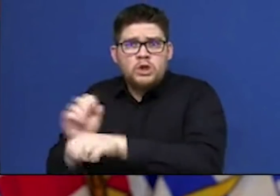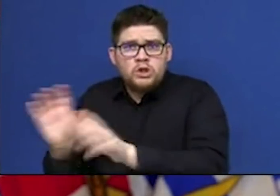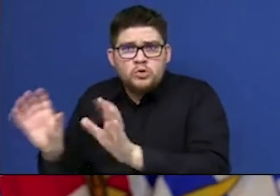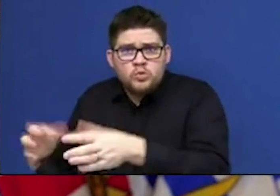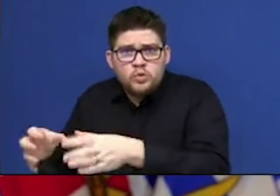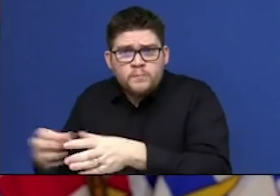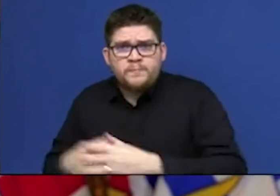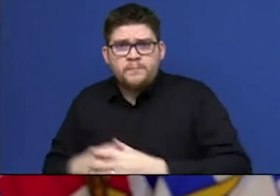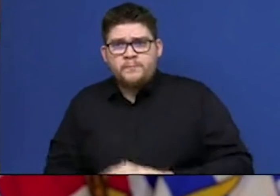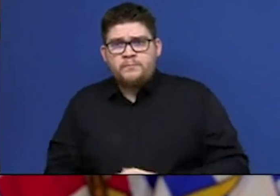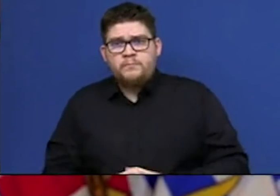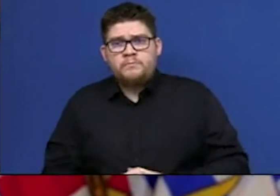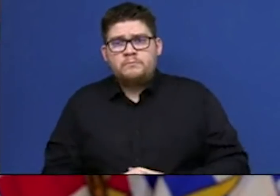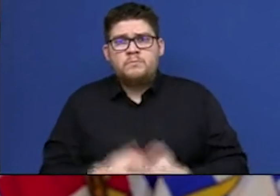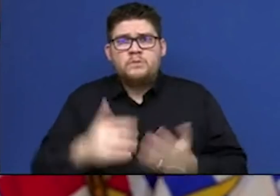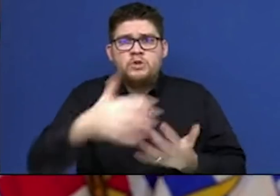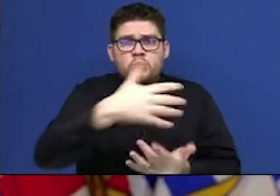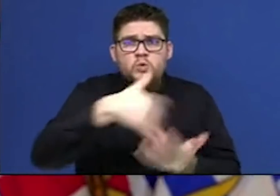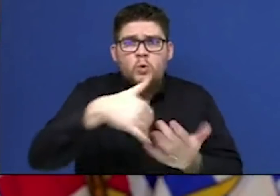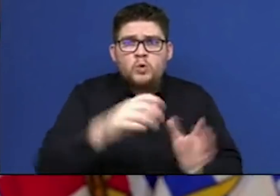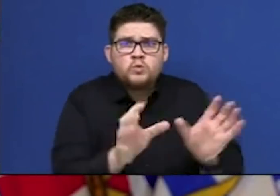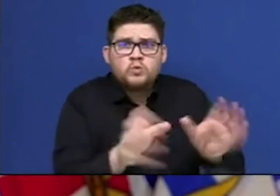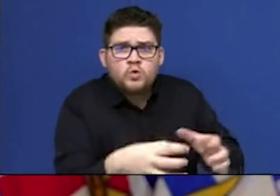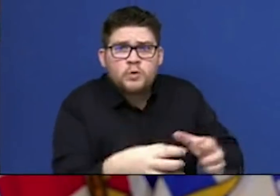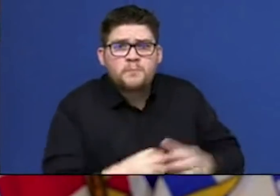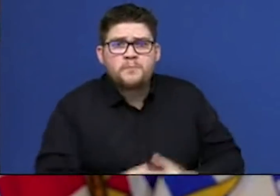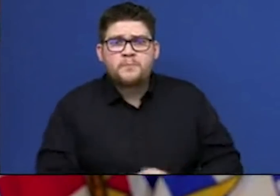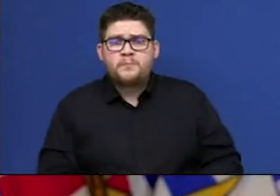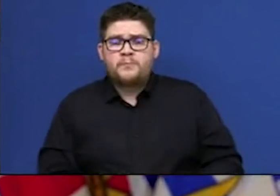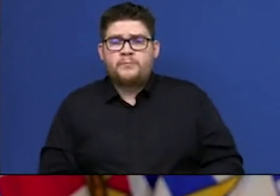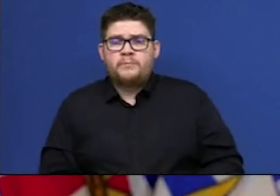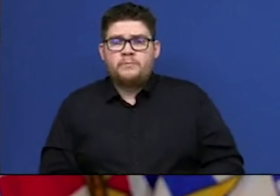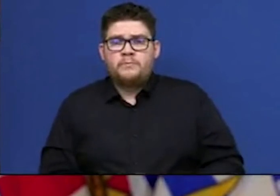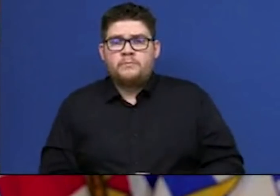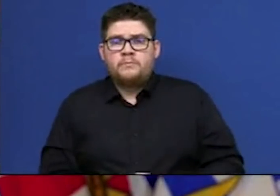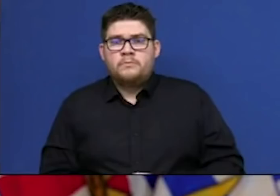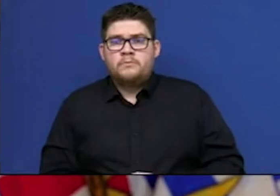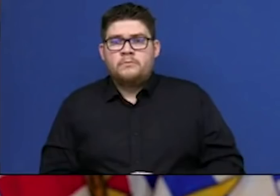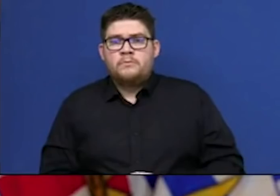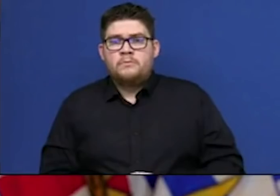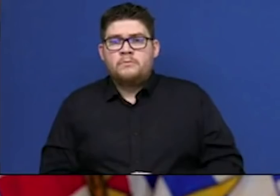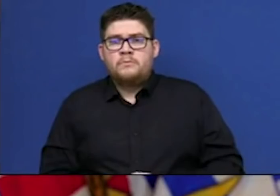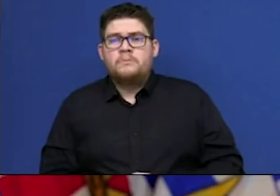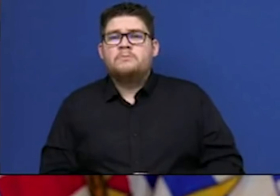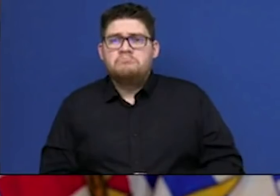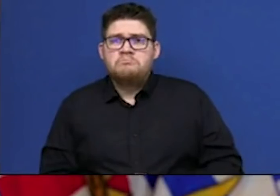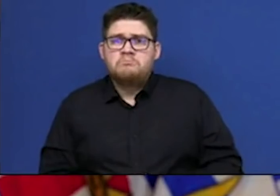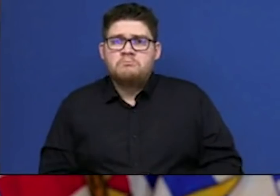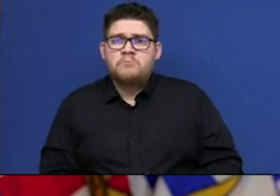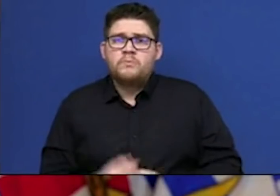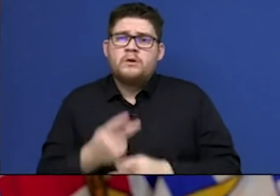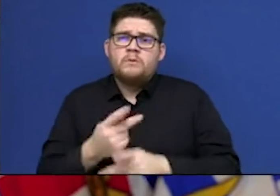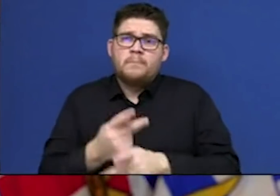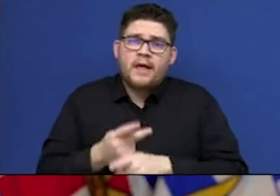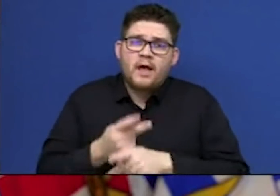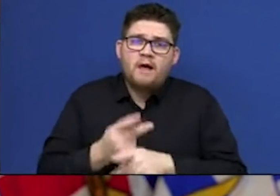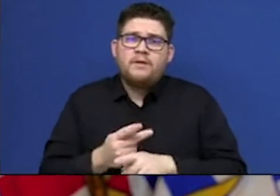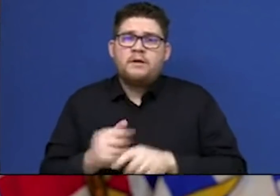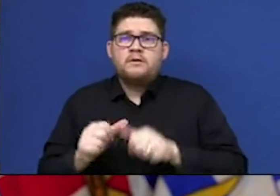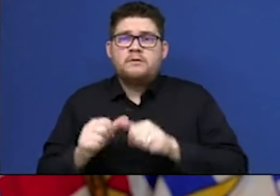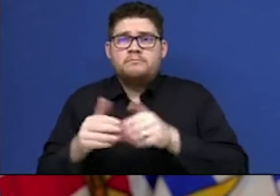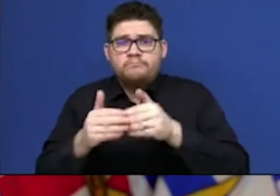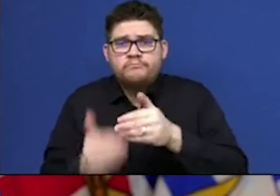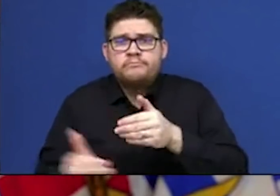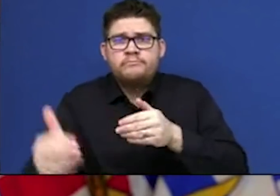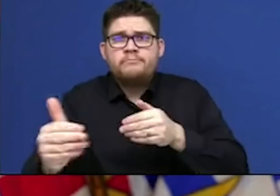in particular that young people feel that strain of being apart from friends. So I'm asking for your help for this next